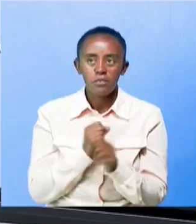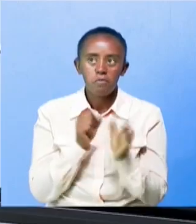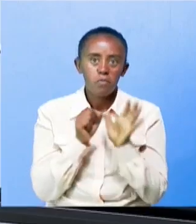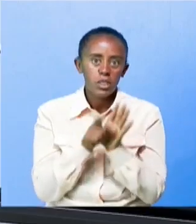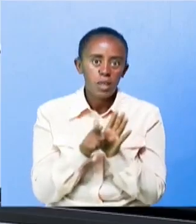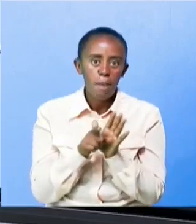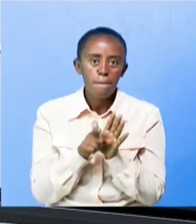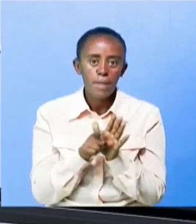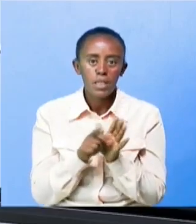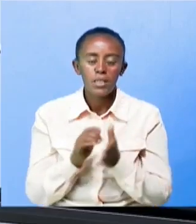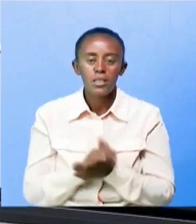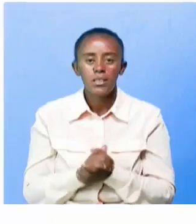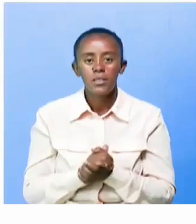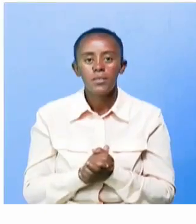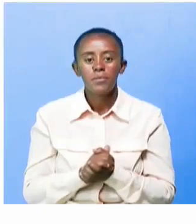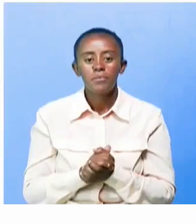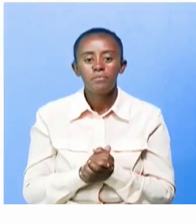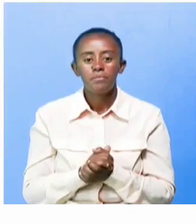example,